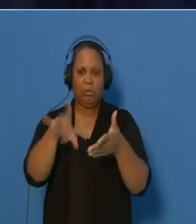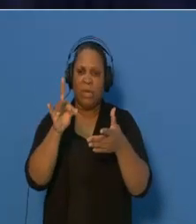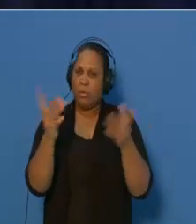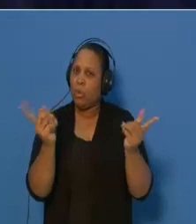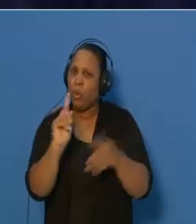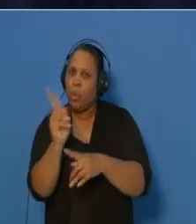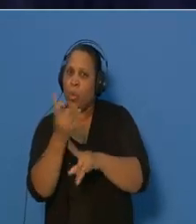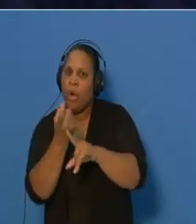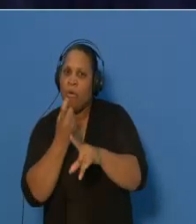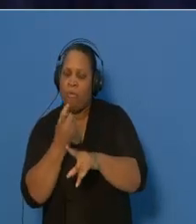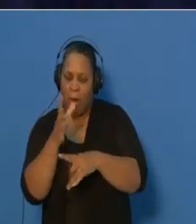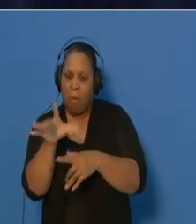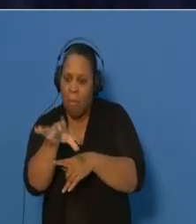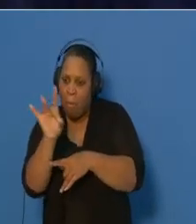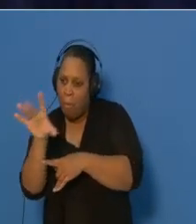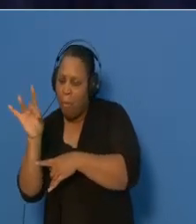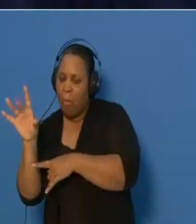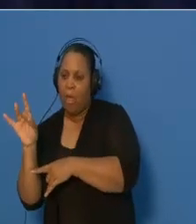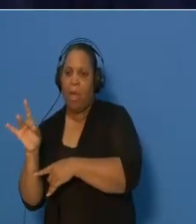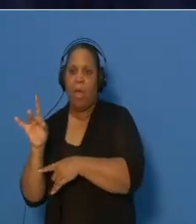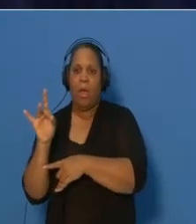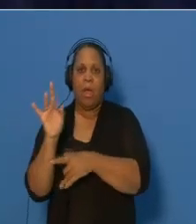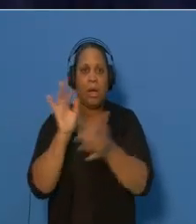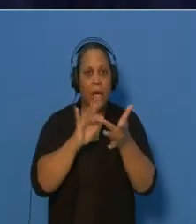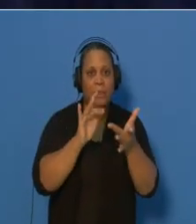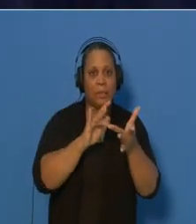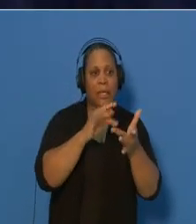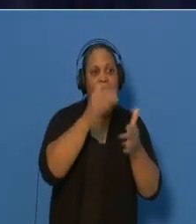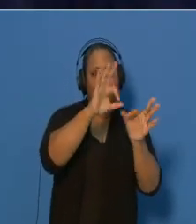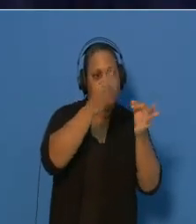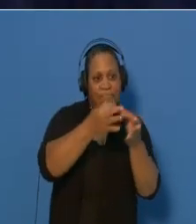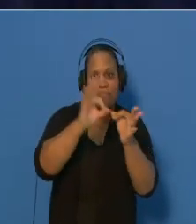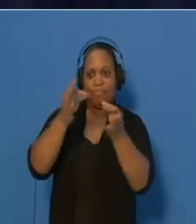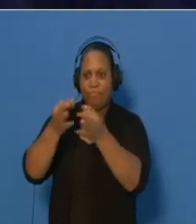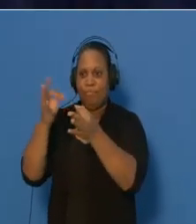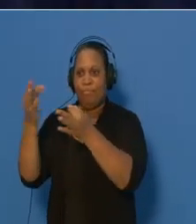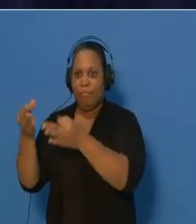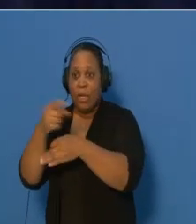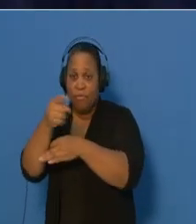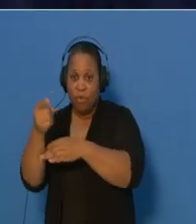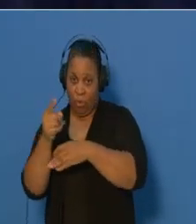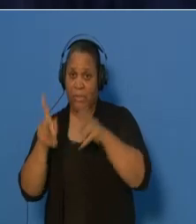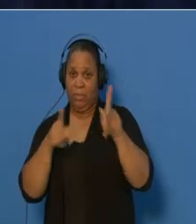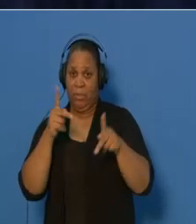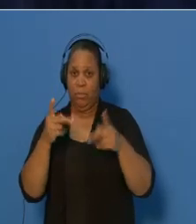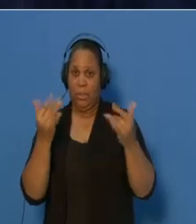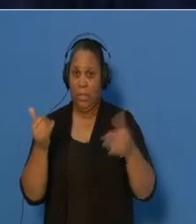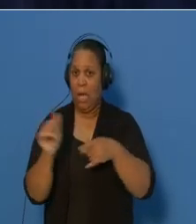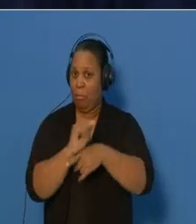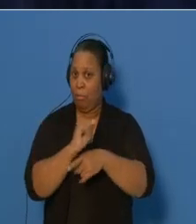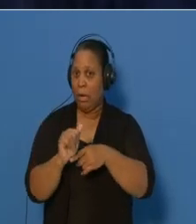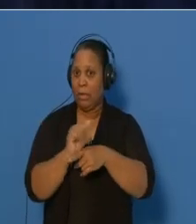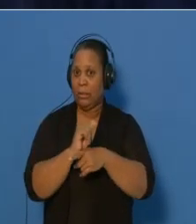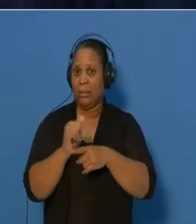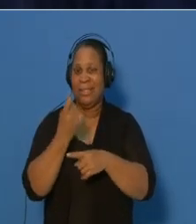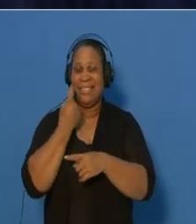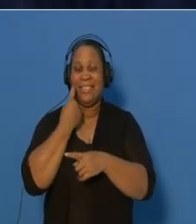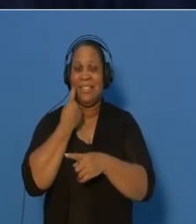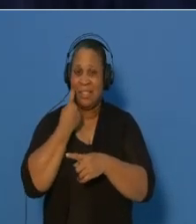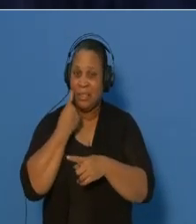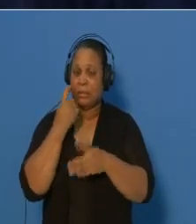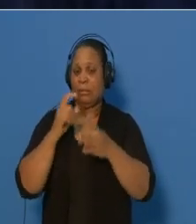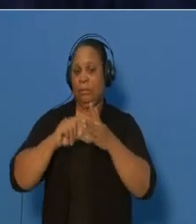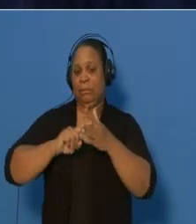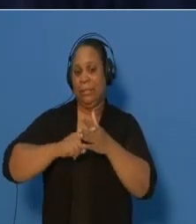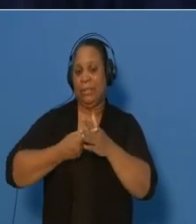as contacting the next of kin with respect to those persons. So that is an exercise that literally has just begun because they